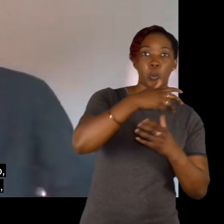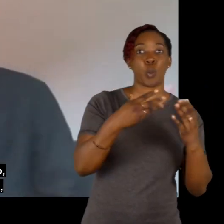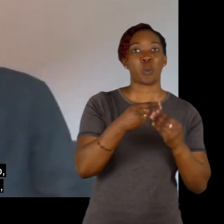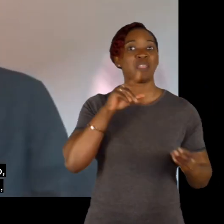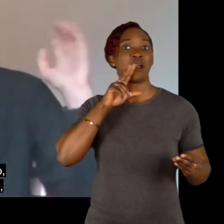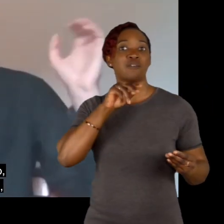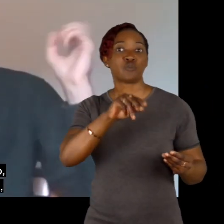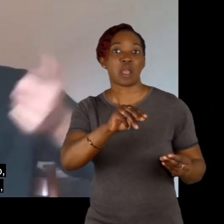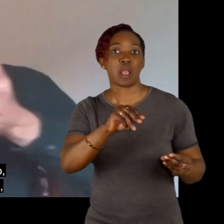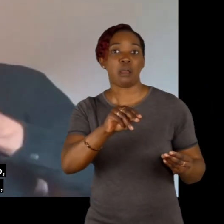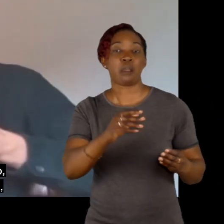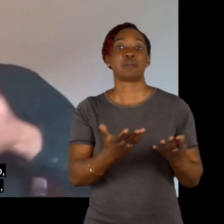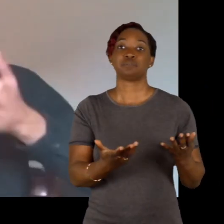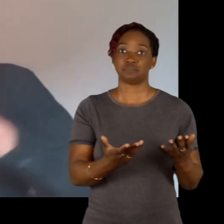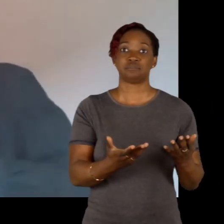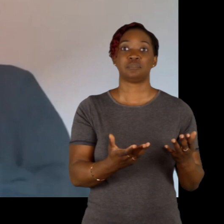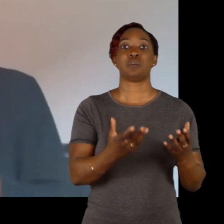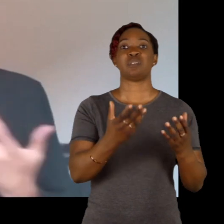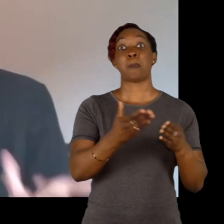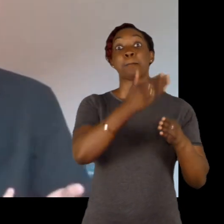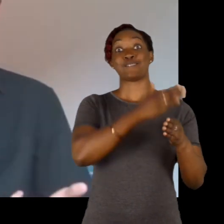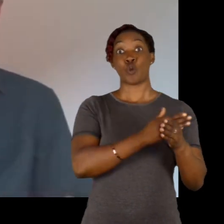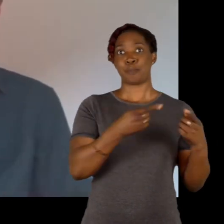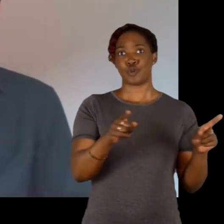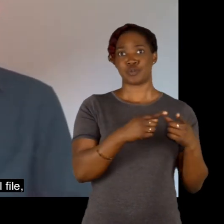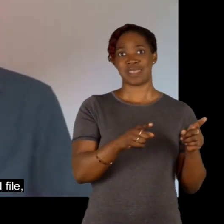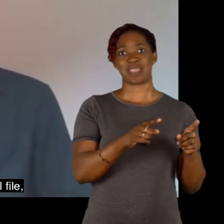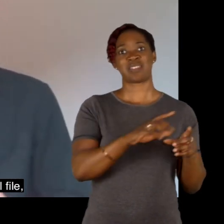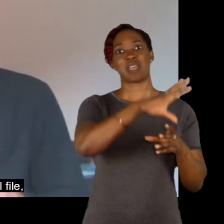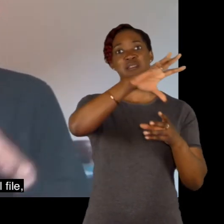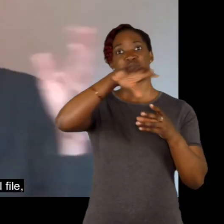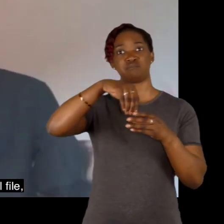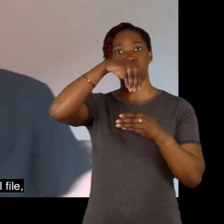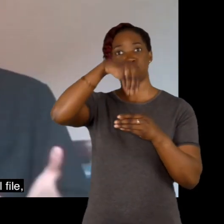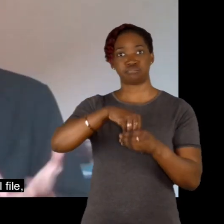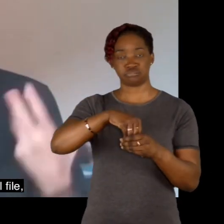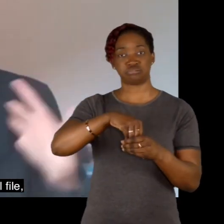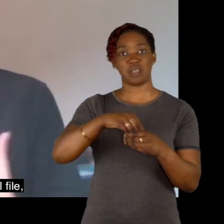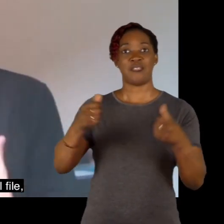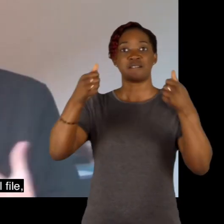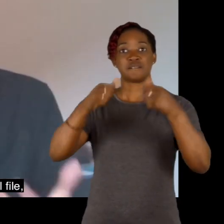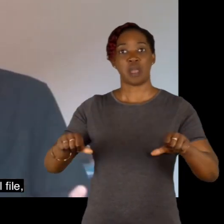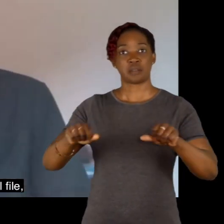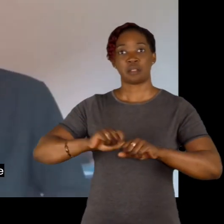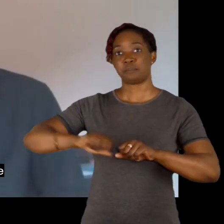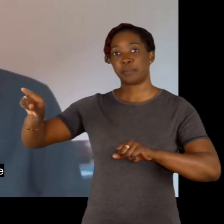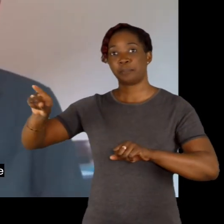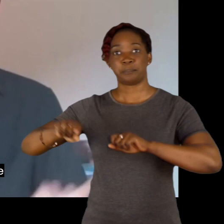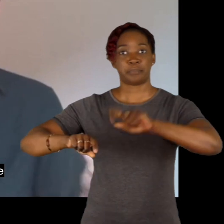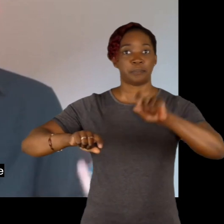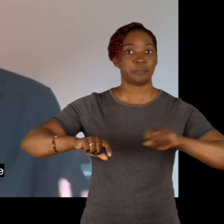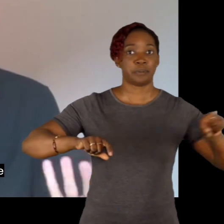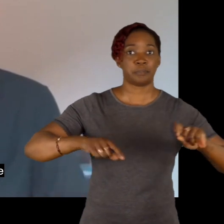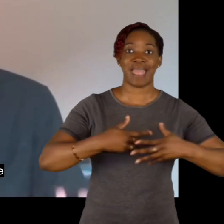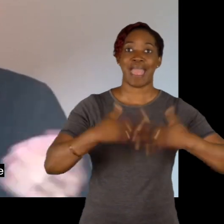all the audio, which includes the dialogue, the foley, and the music, and compiles the film into a final file which can be sent